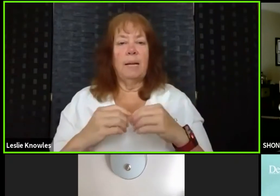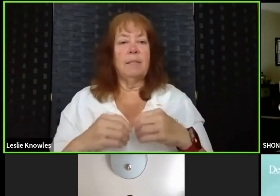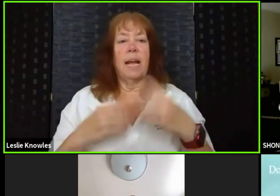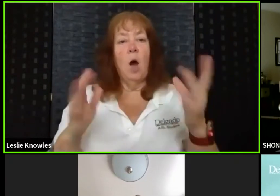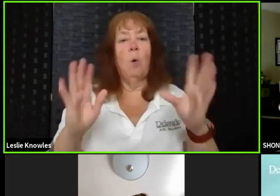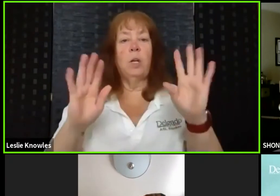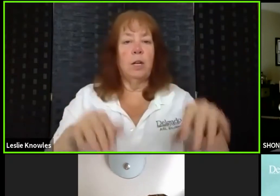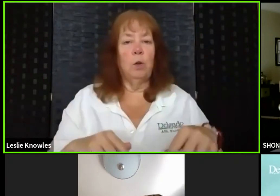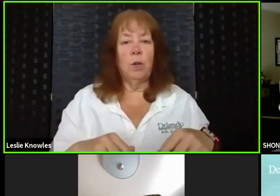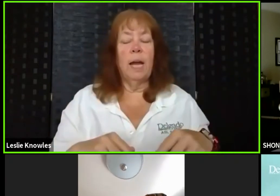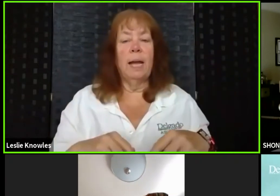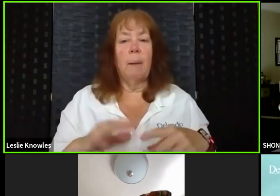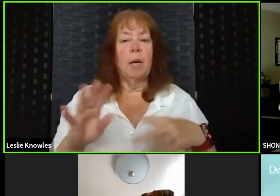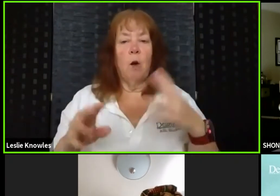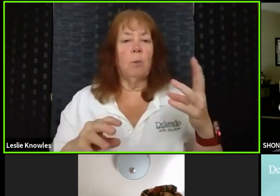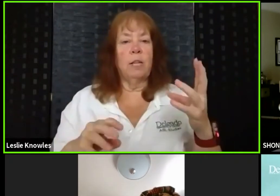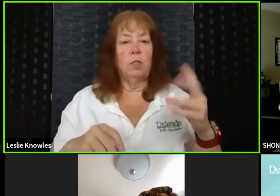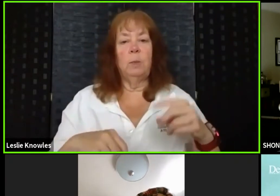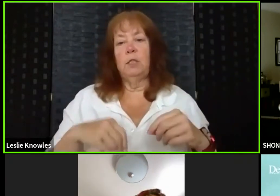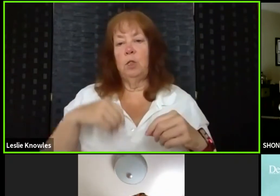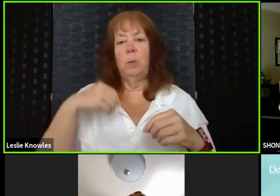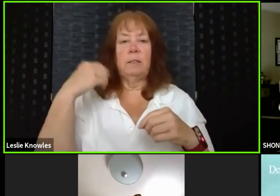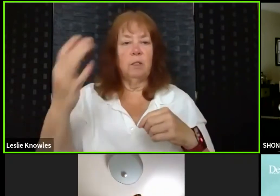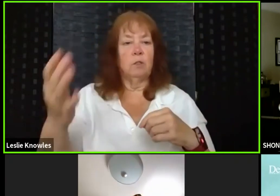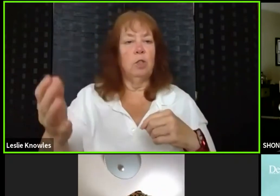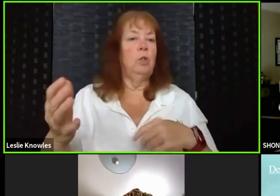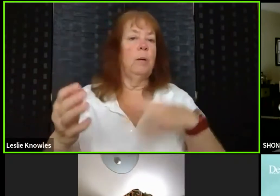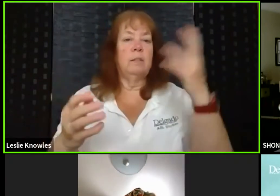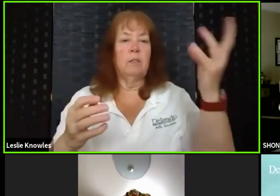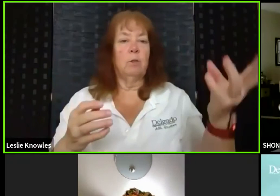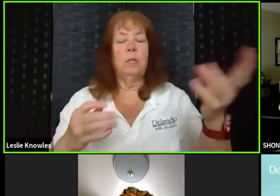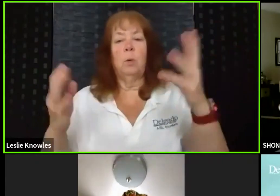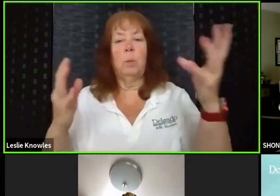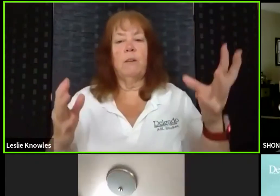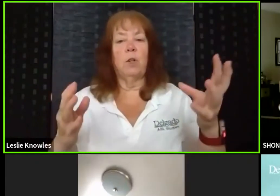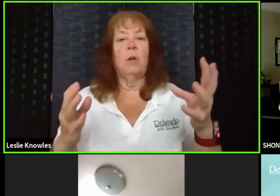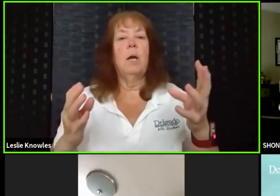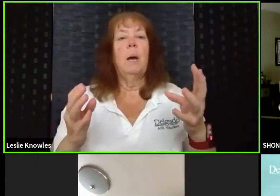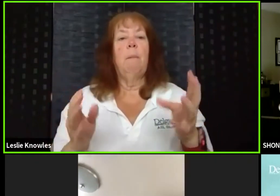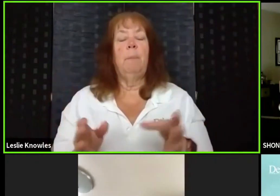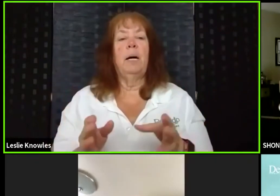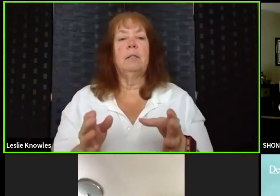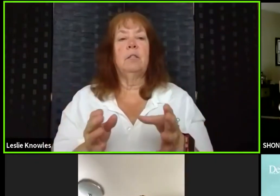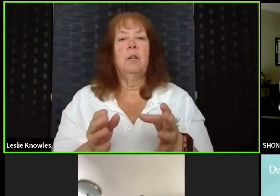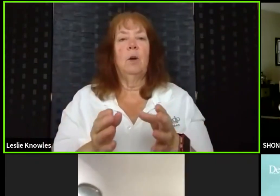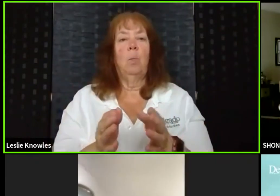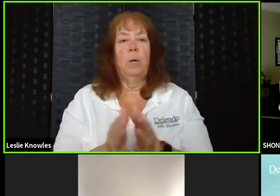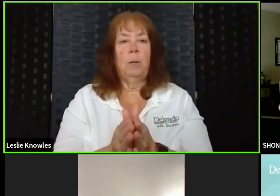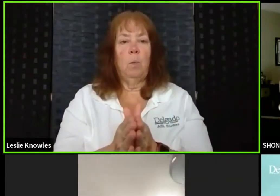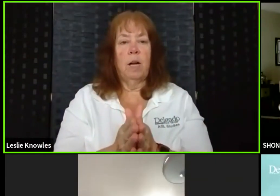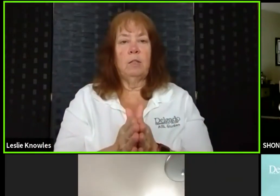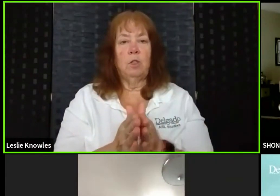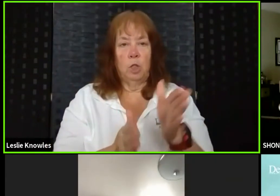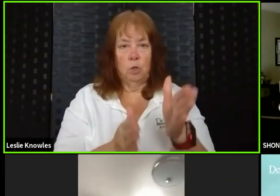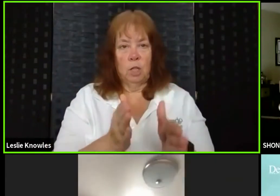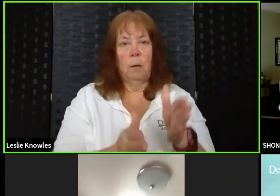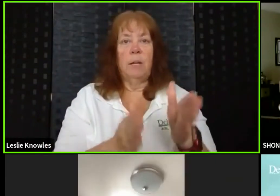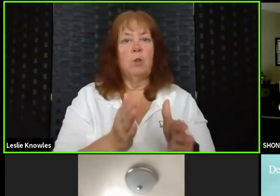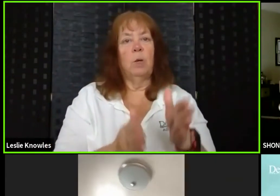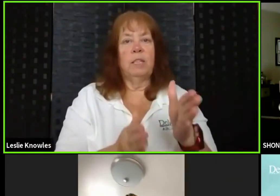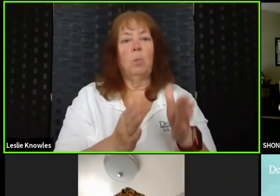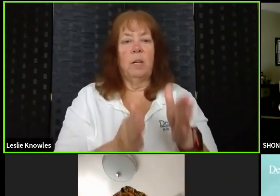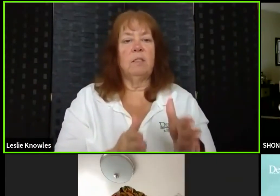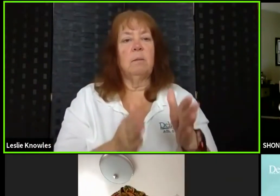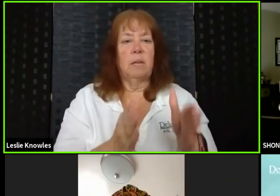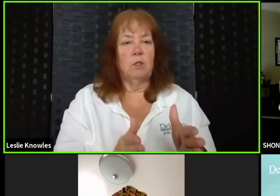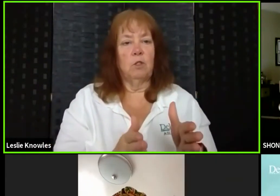I may say, oh yeah, you're okay, I'm going to override you into ASL 2 or ASL 3 or whatever, but we want you to commit